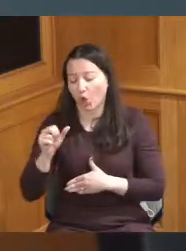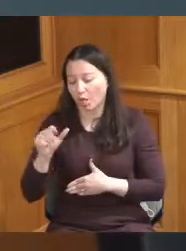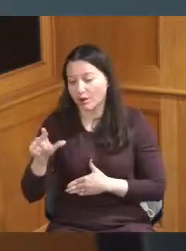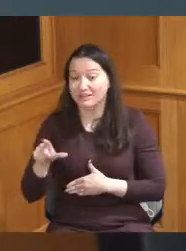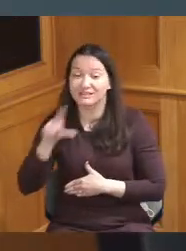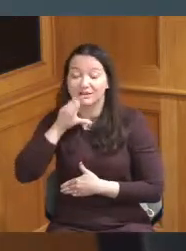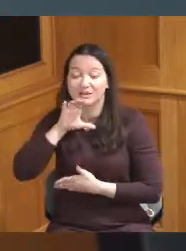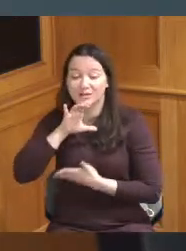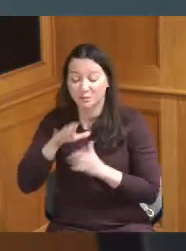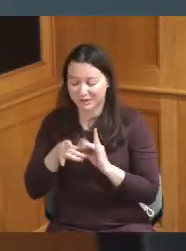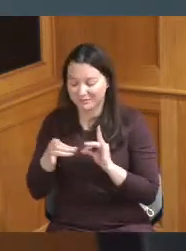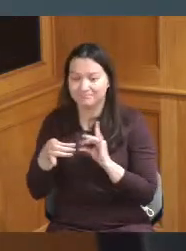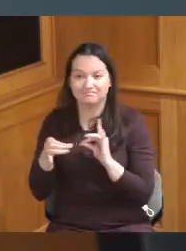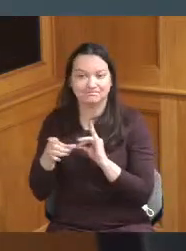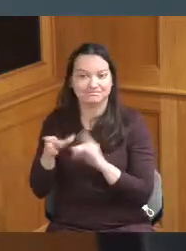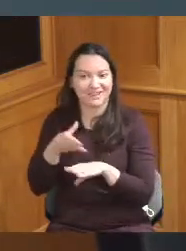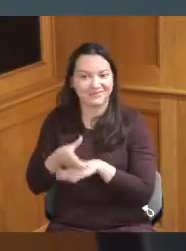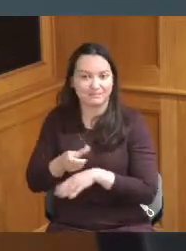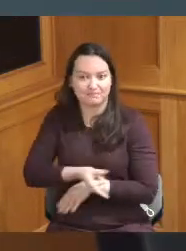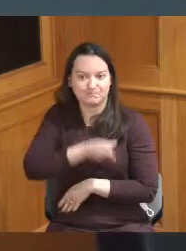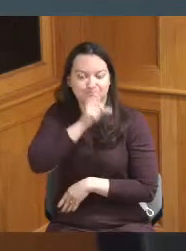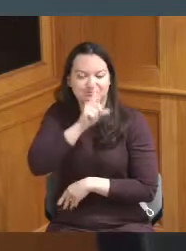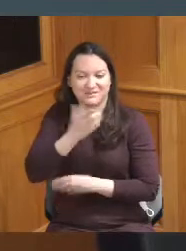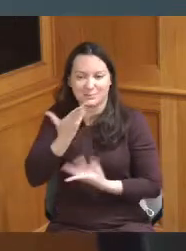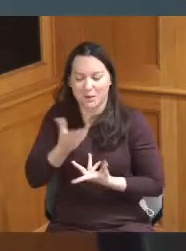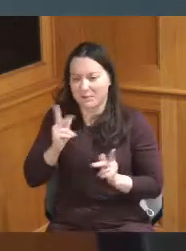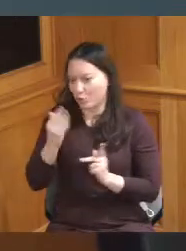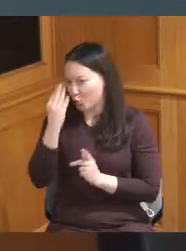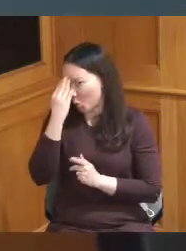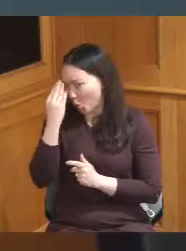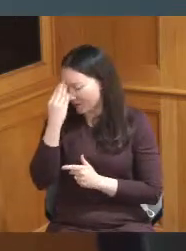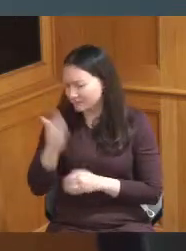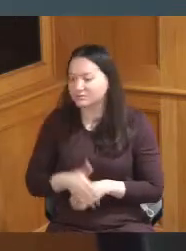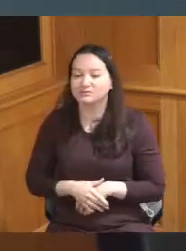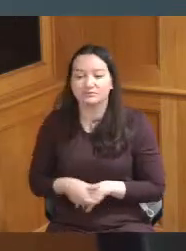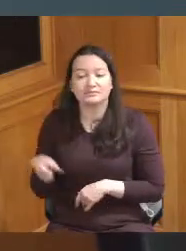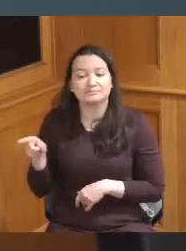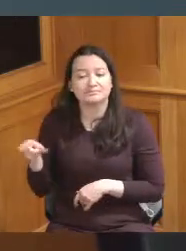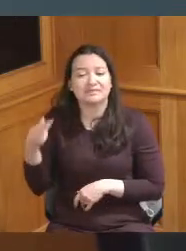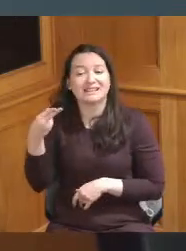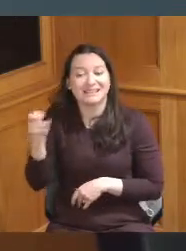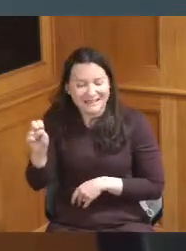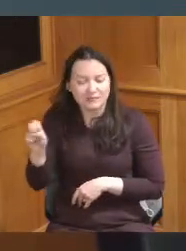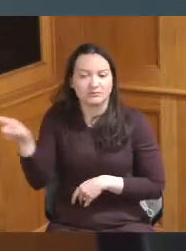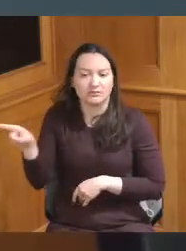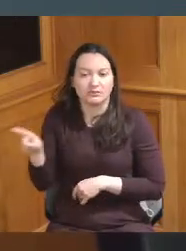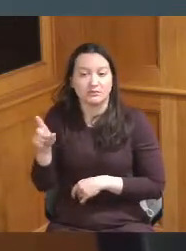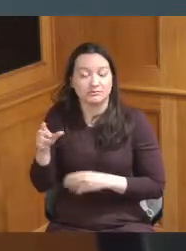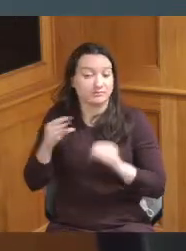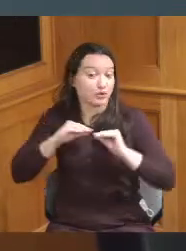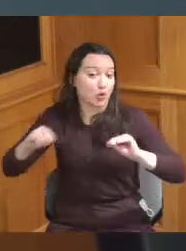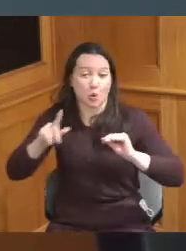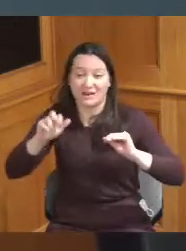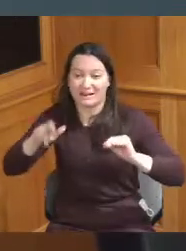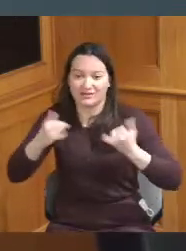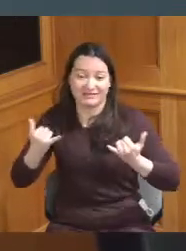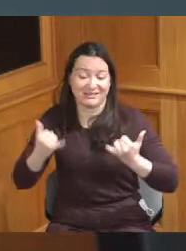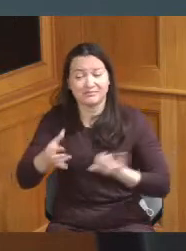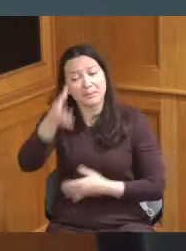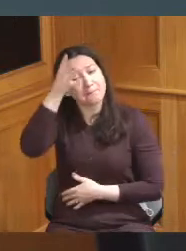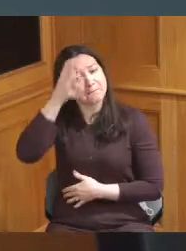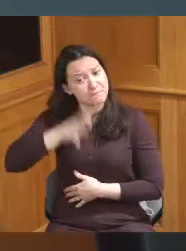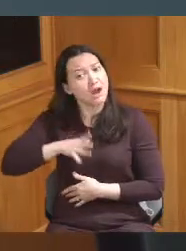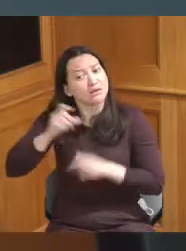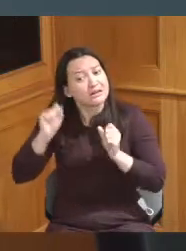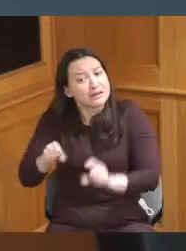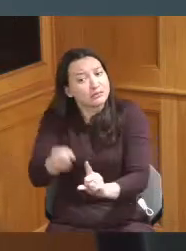told me after, because she said he didn't want anyone to know, and he is cancer-free today, but men can have